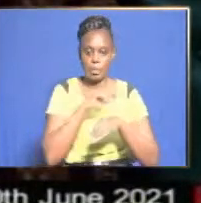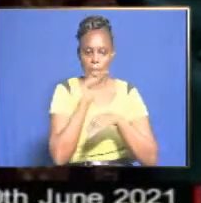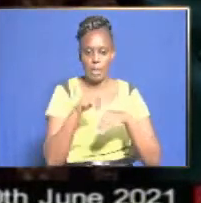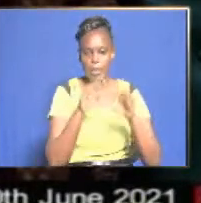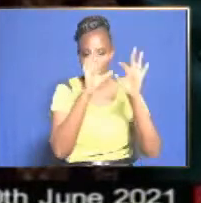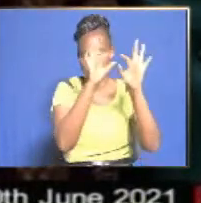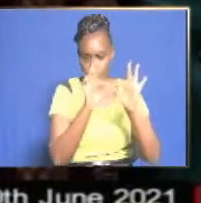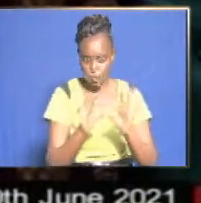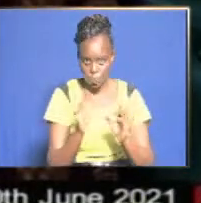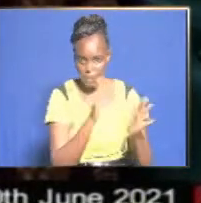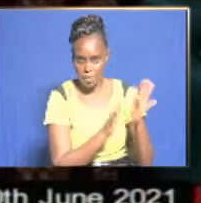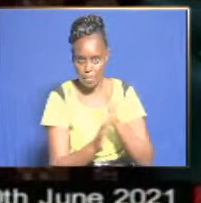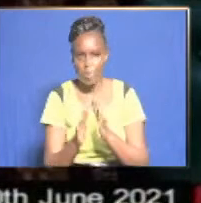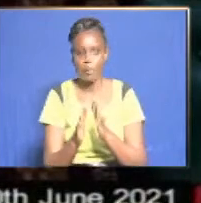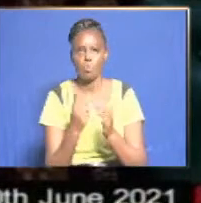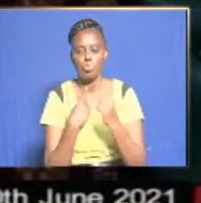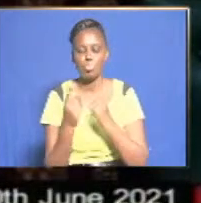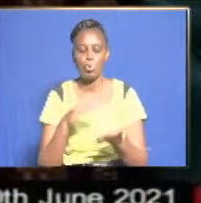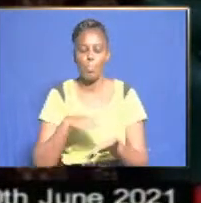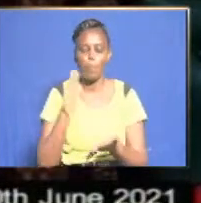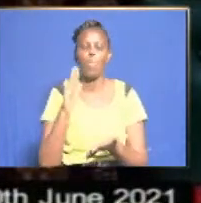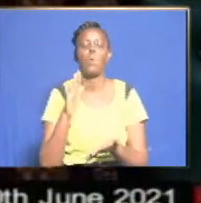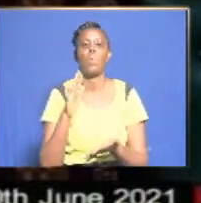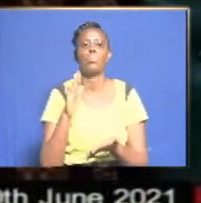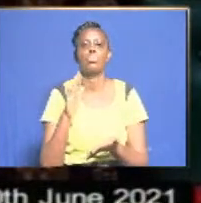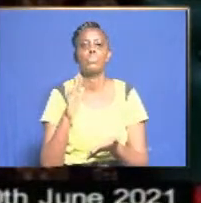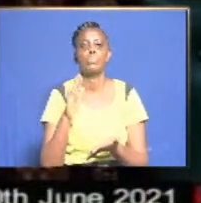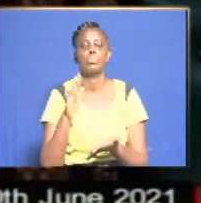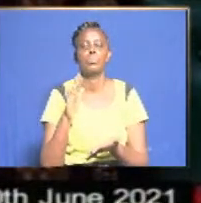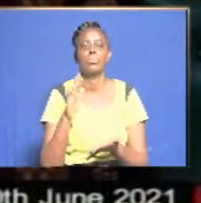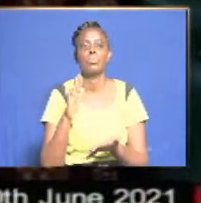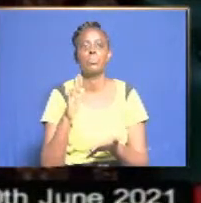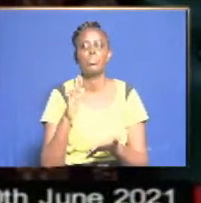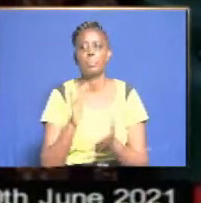and Planning to discharge this obligation.